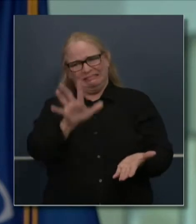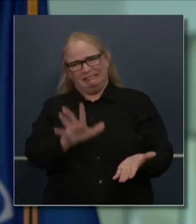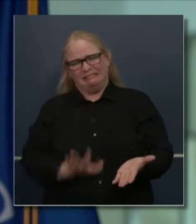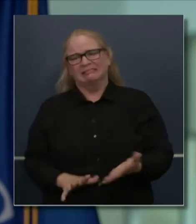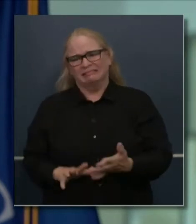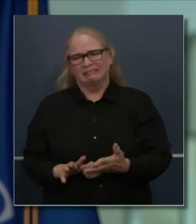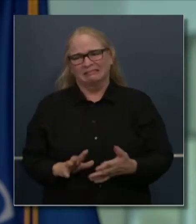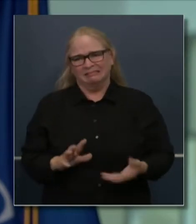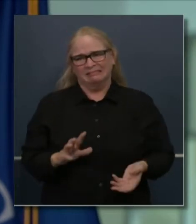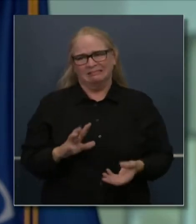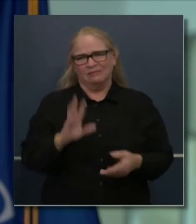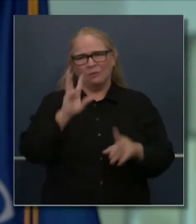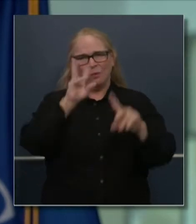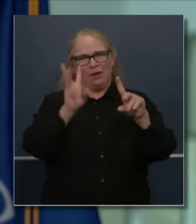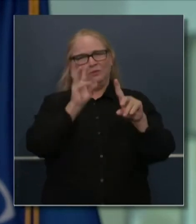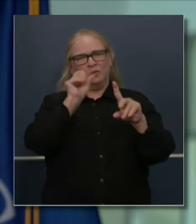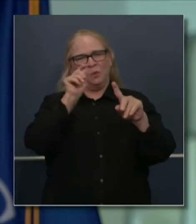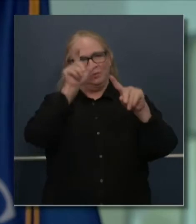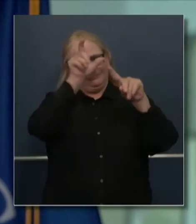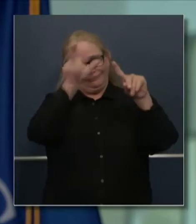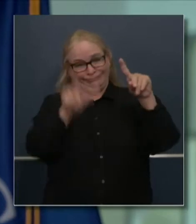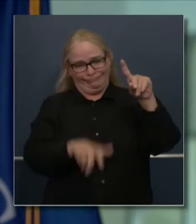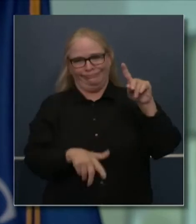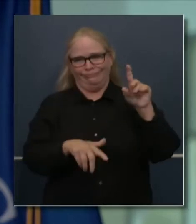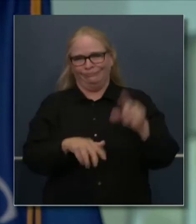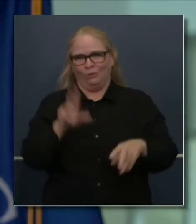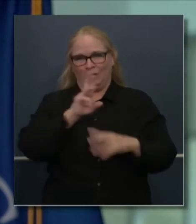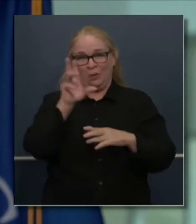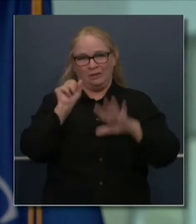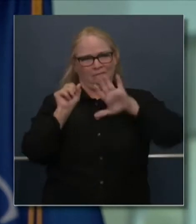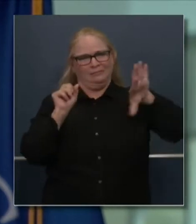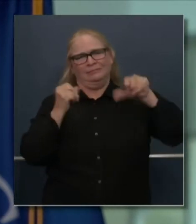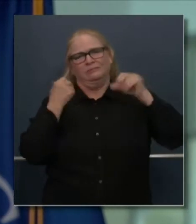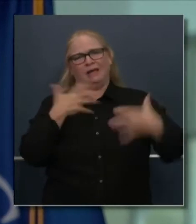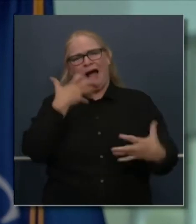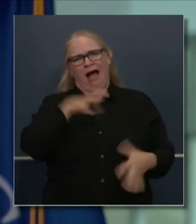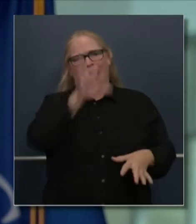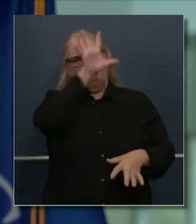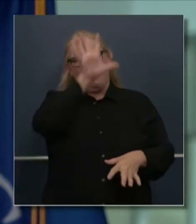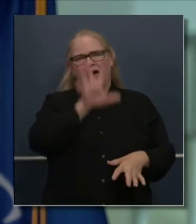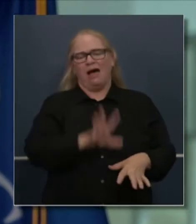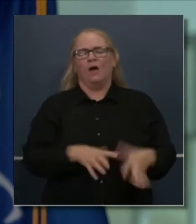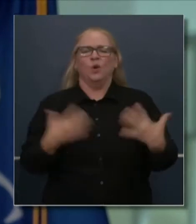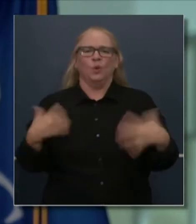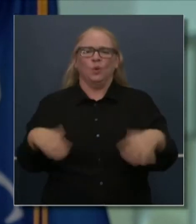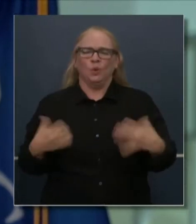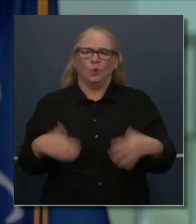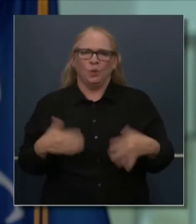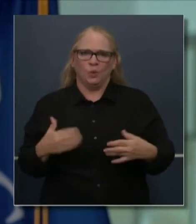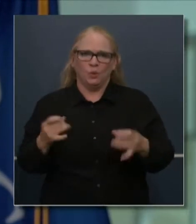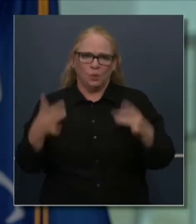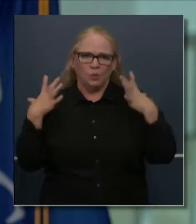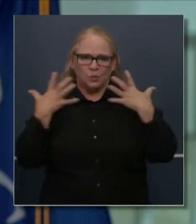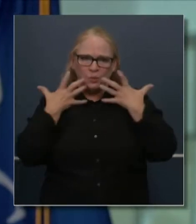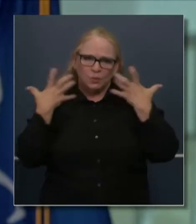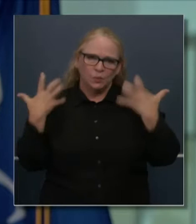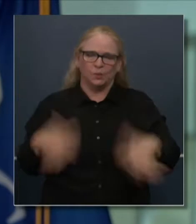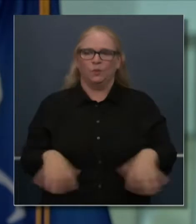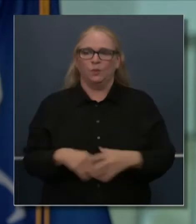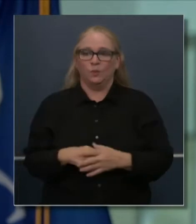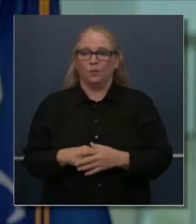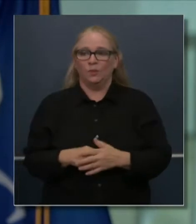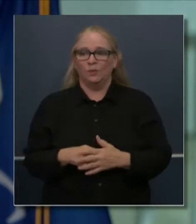the west coast of the United States. This weather has included thousands, quite literally thousands of dry